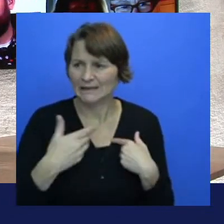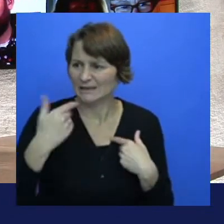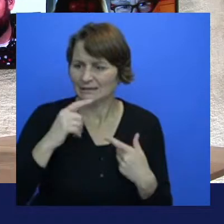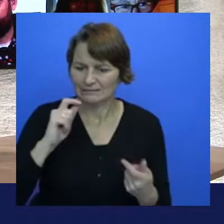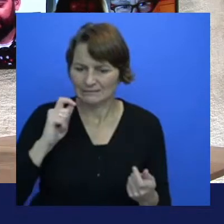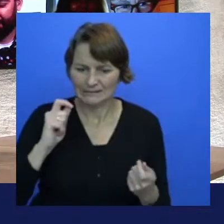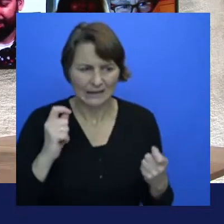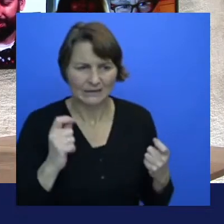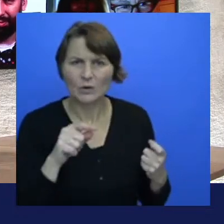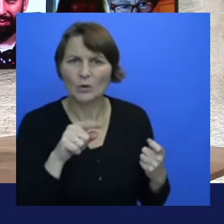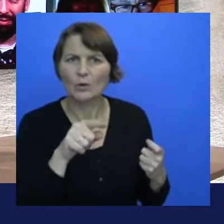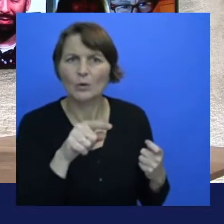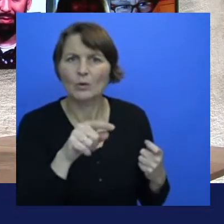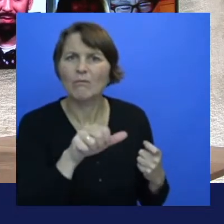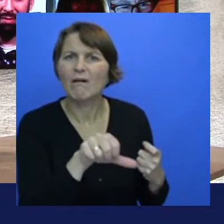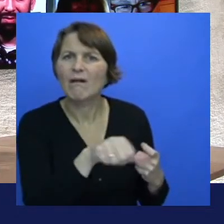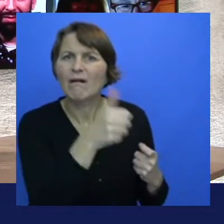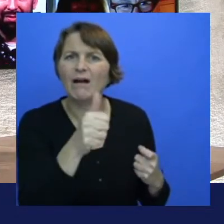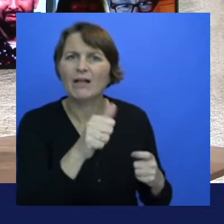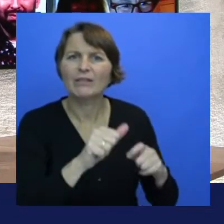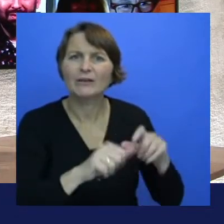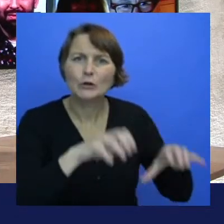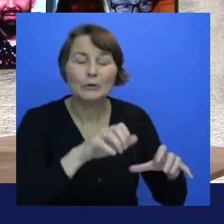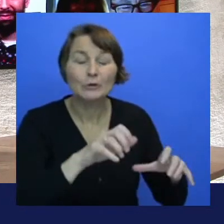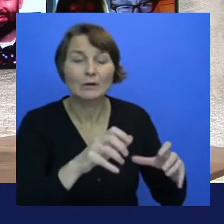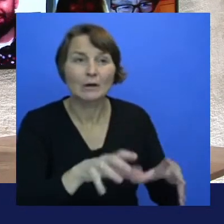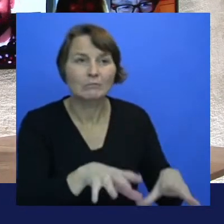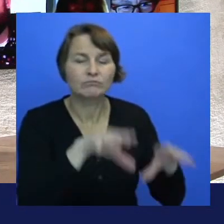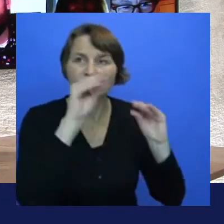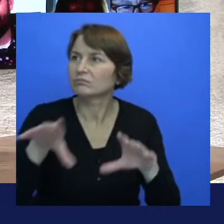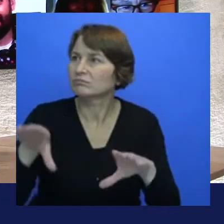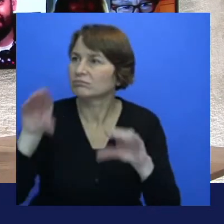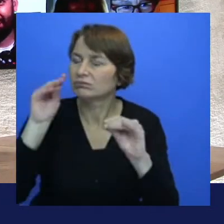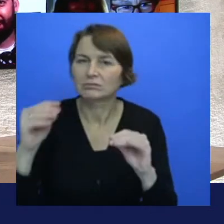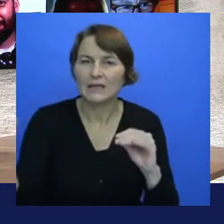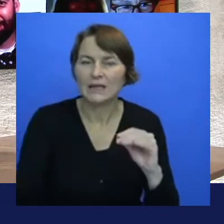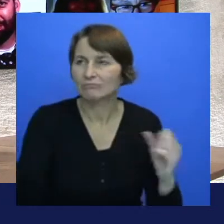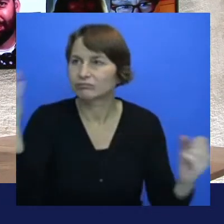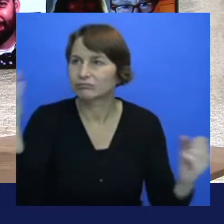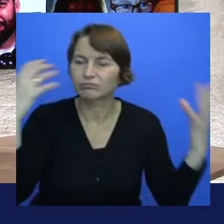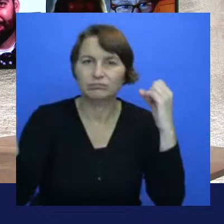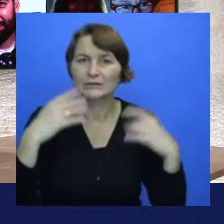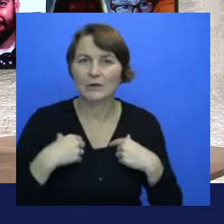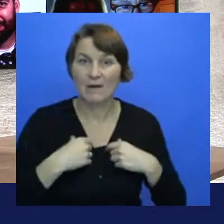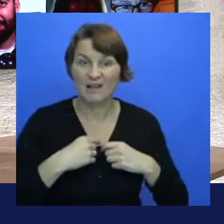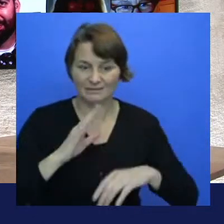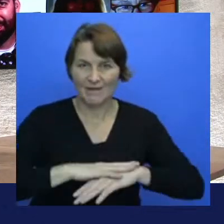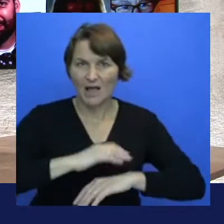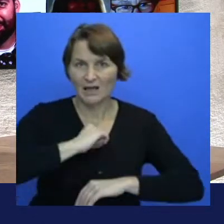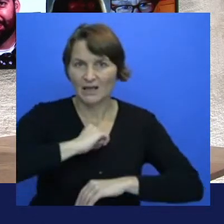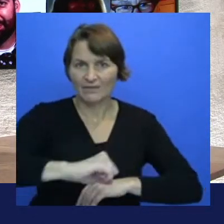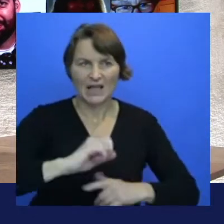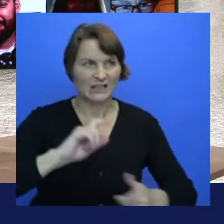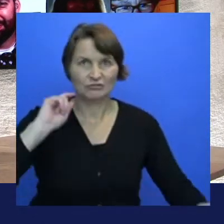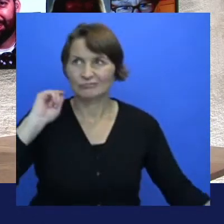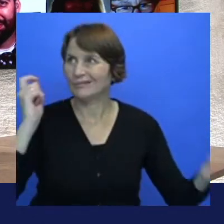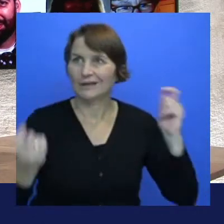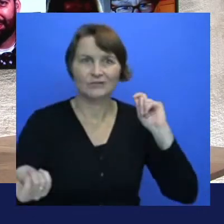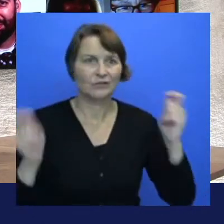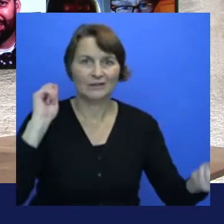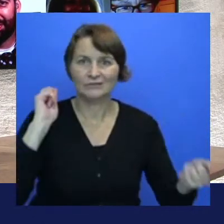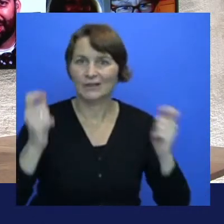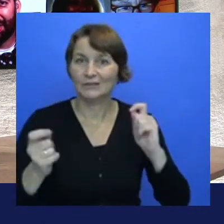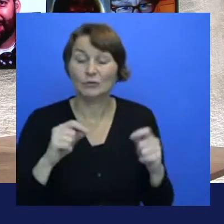changing so rapidly, and we need to keep up with it. So it's just a constant learning